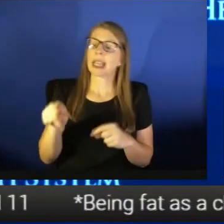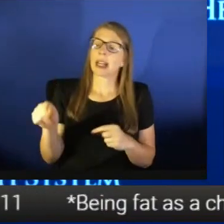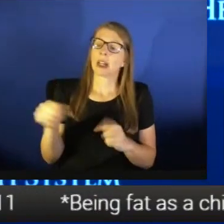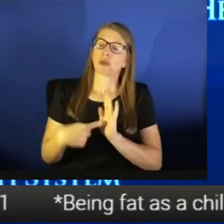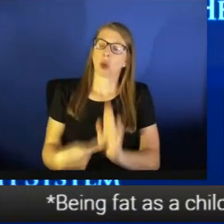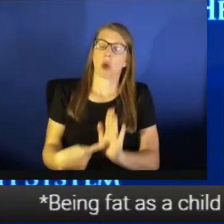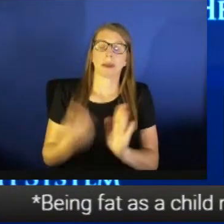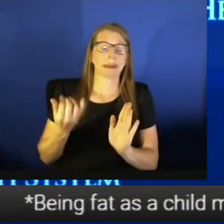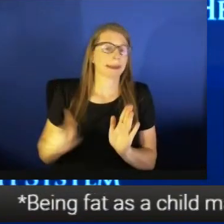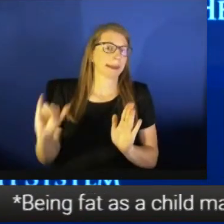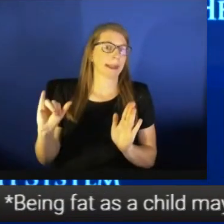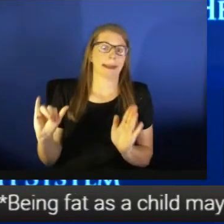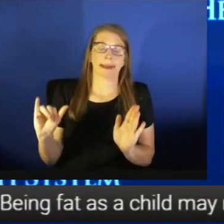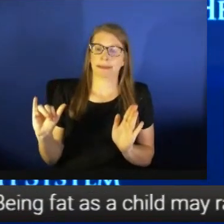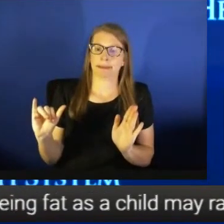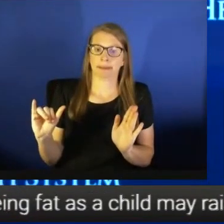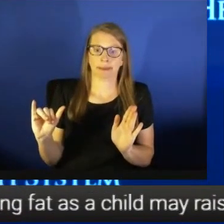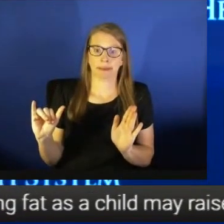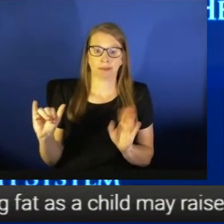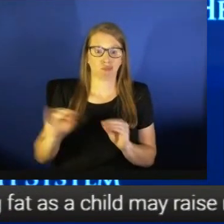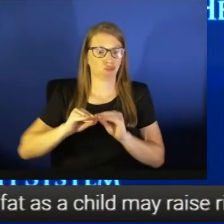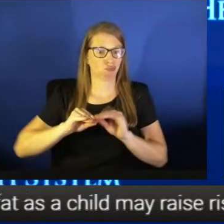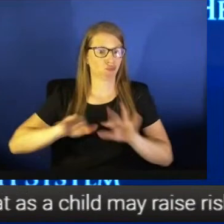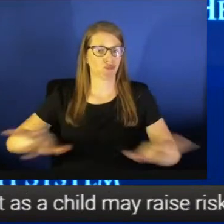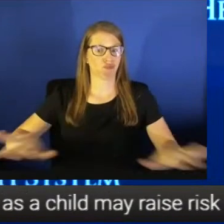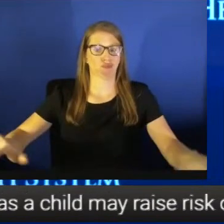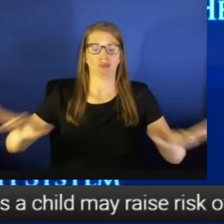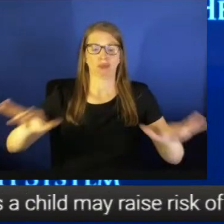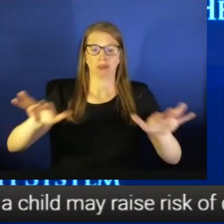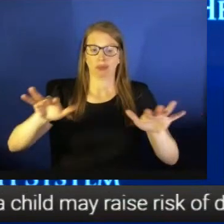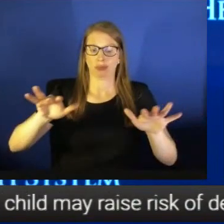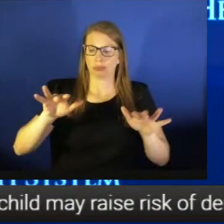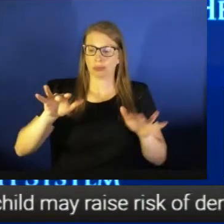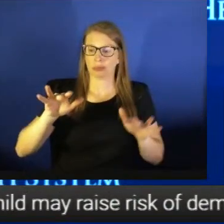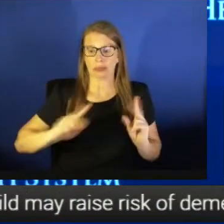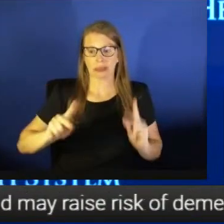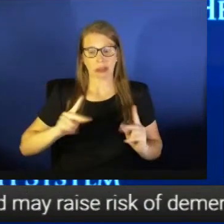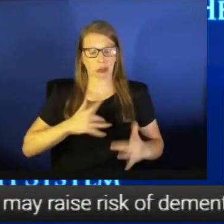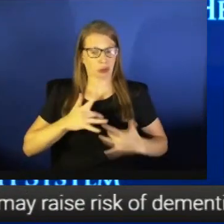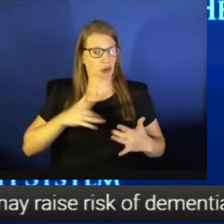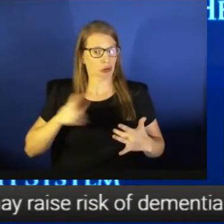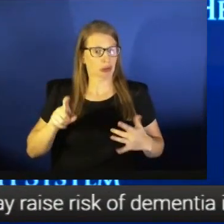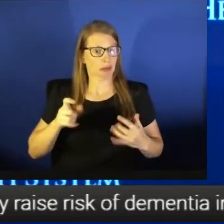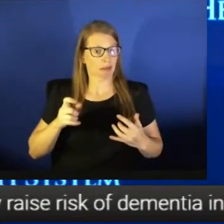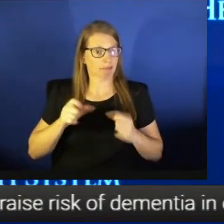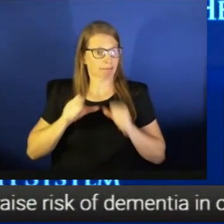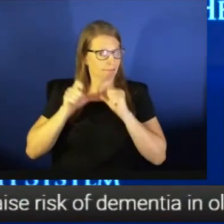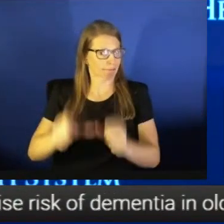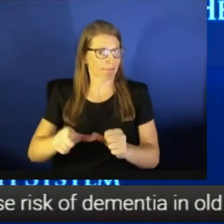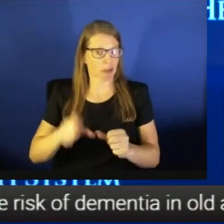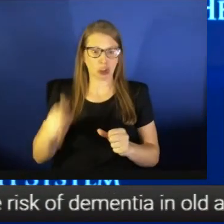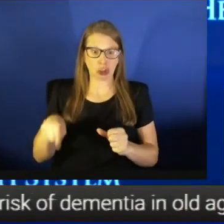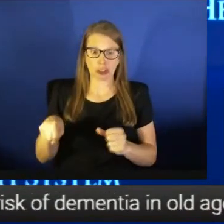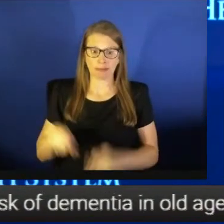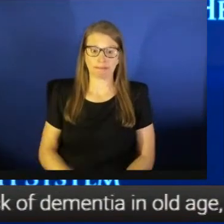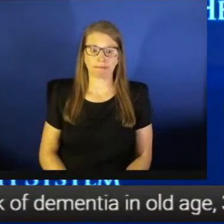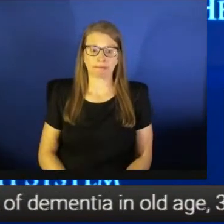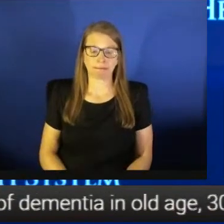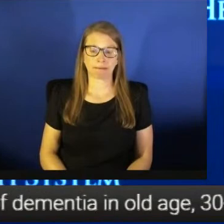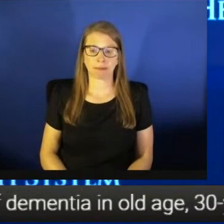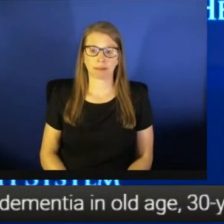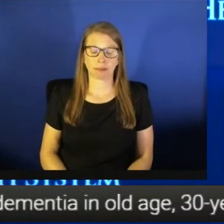still pertinent, it's still concerning, and I think the vaccine is one of those things that can go a long